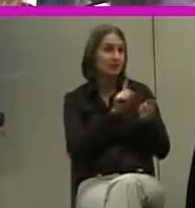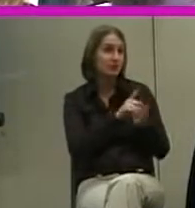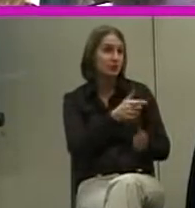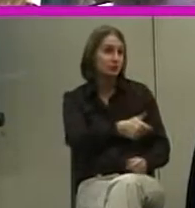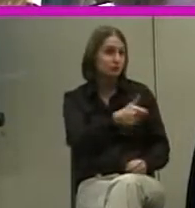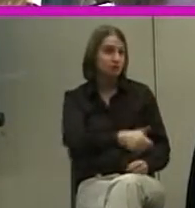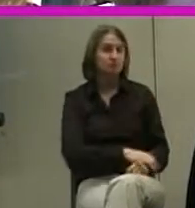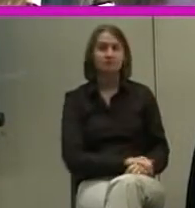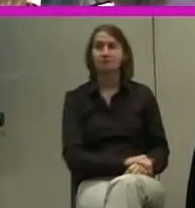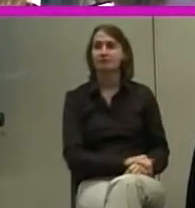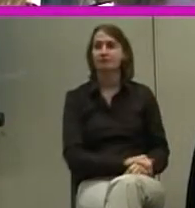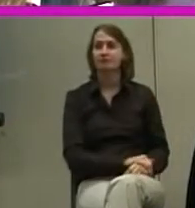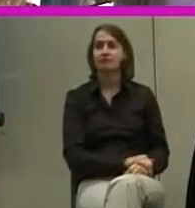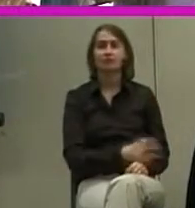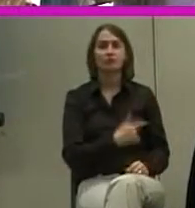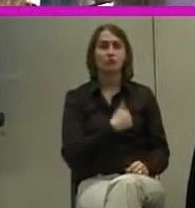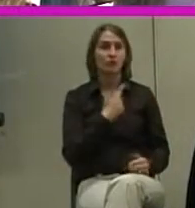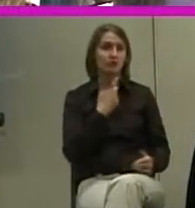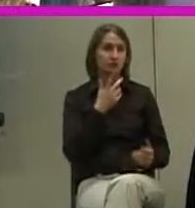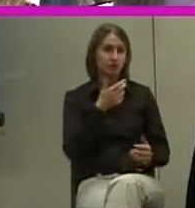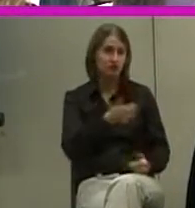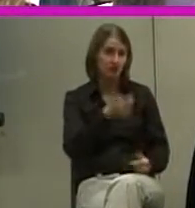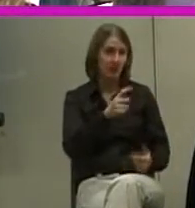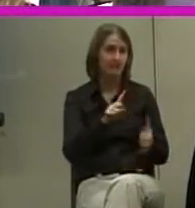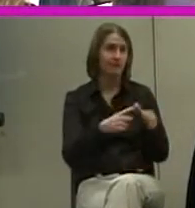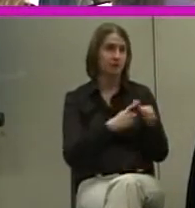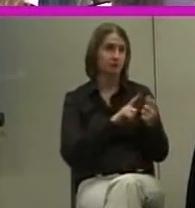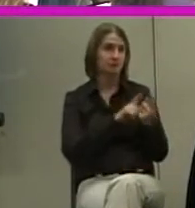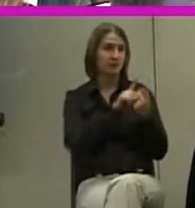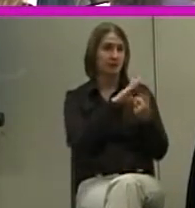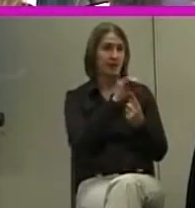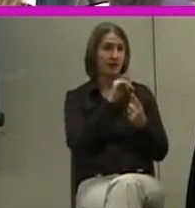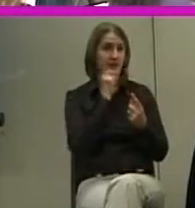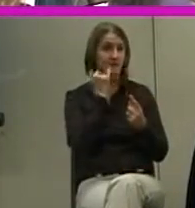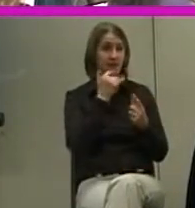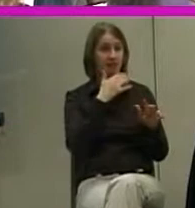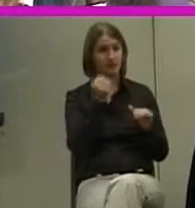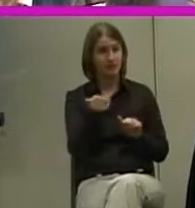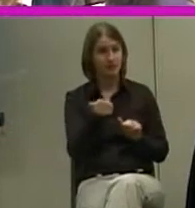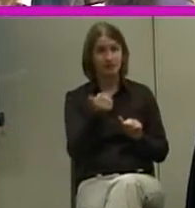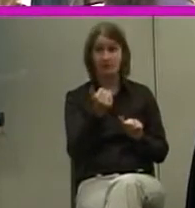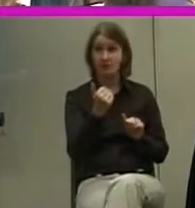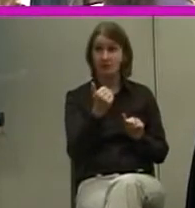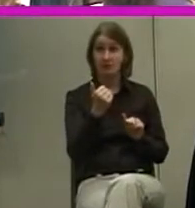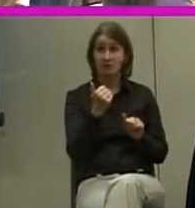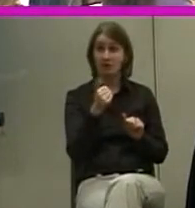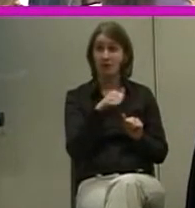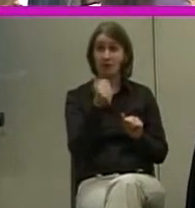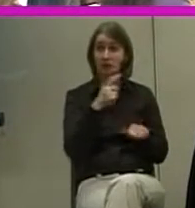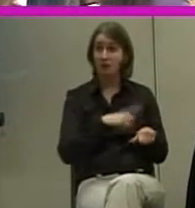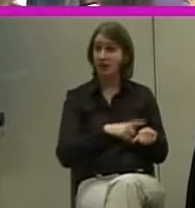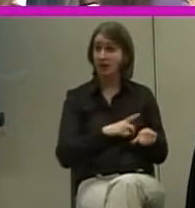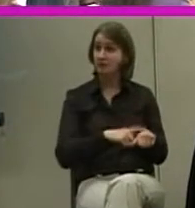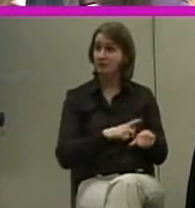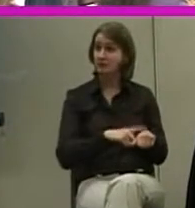Okay, so I shake your hand when I first meet you, and when I leave you. Any other ever again?